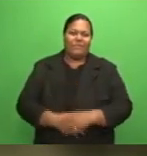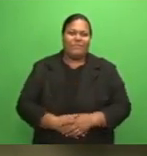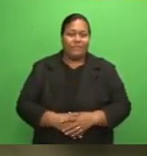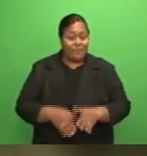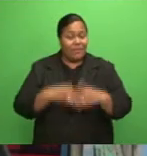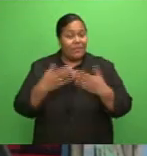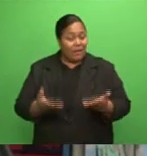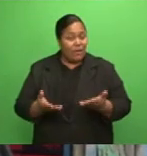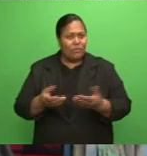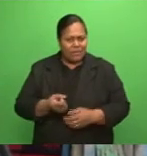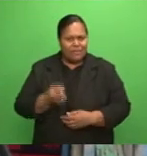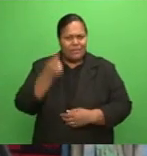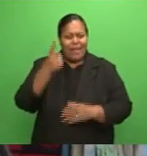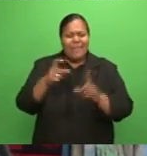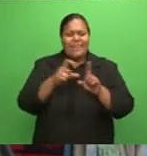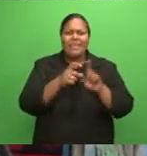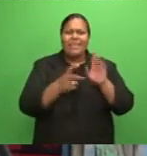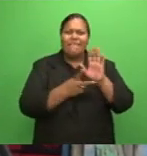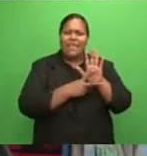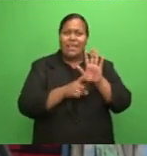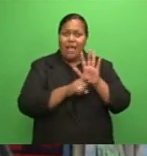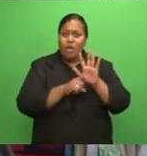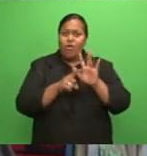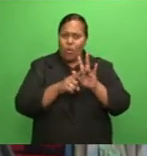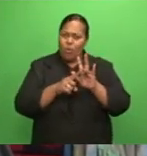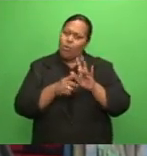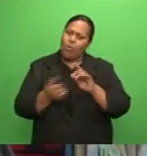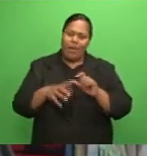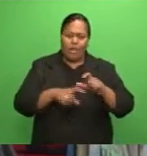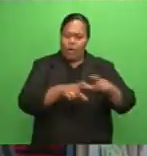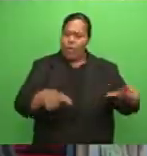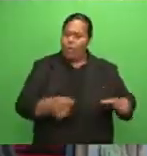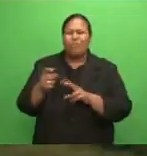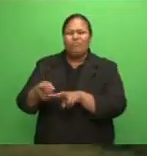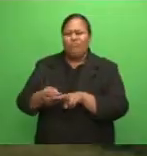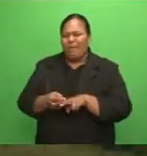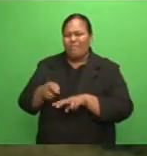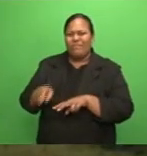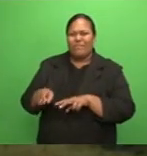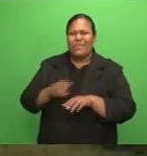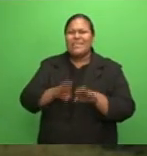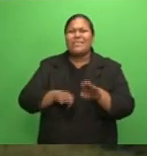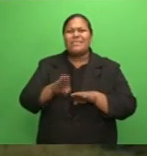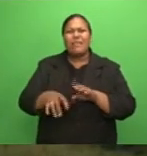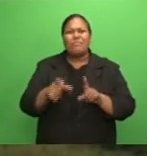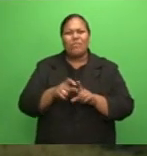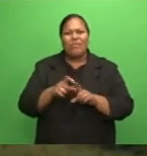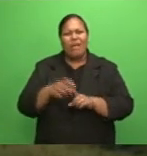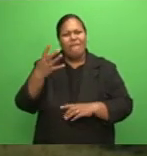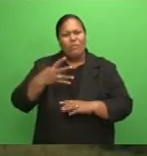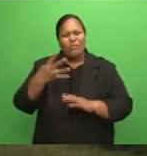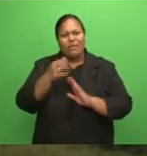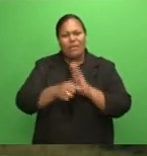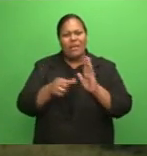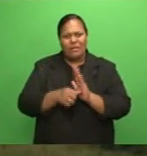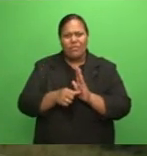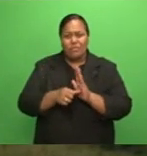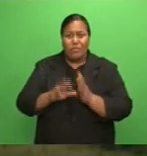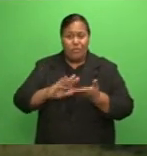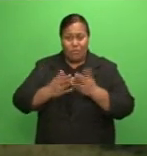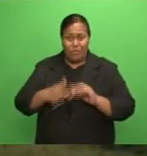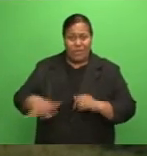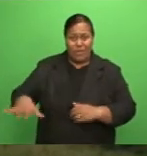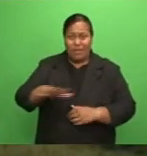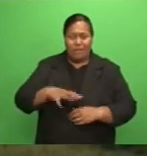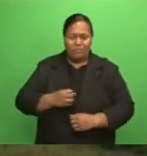violence restraining order was filed against the suspect by the partner a few days ago. The community of Kambisi is still in shock following the